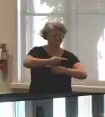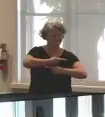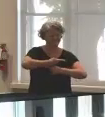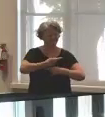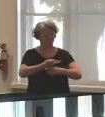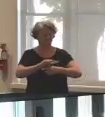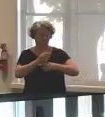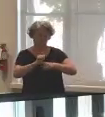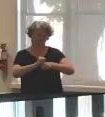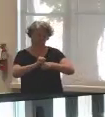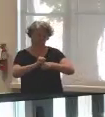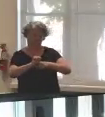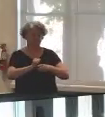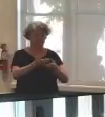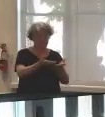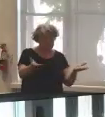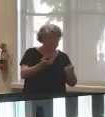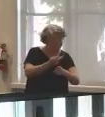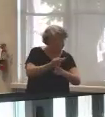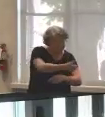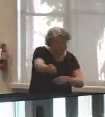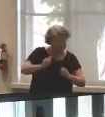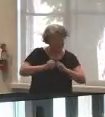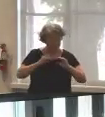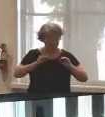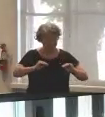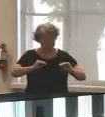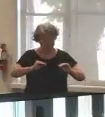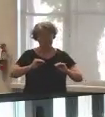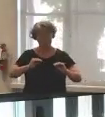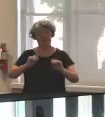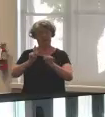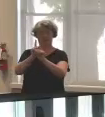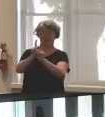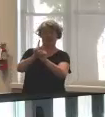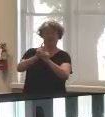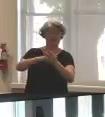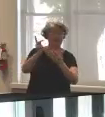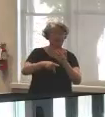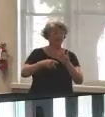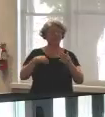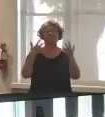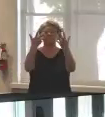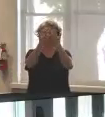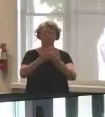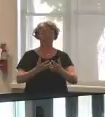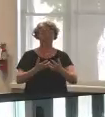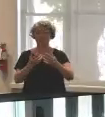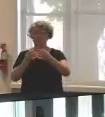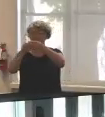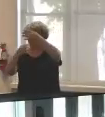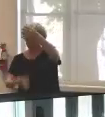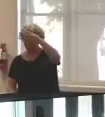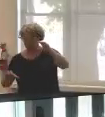improve and take care of their mental health. Our group mentoring program gives our mentor matches access to free structured activities in the